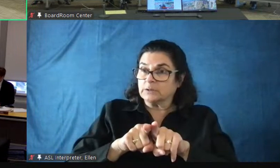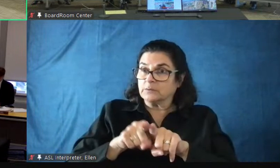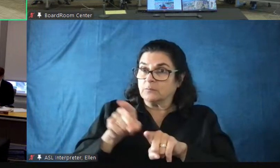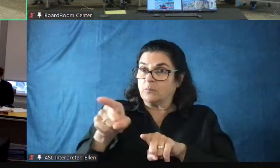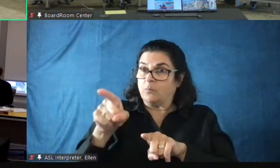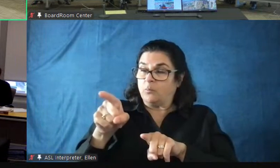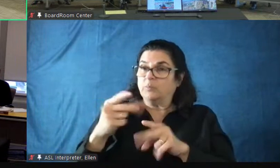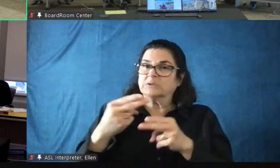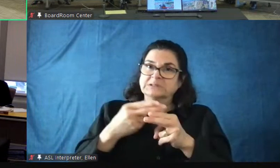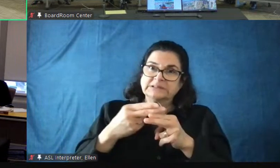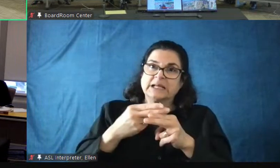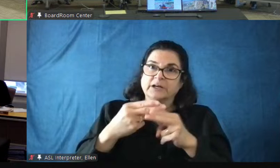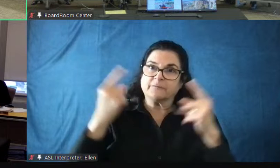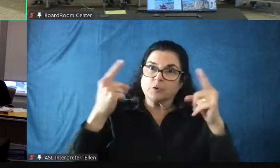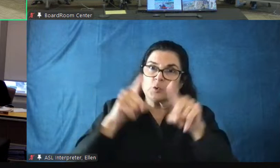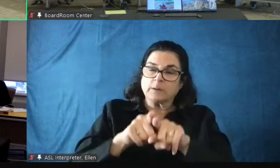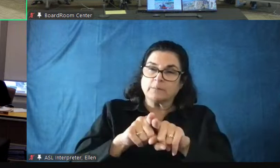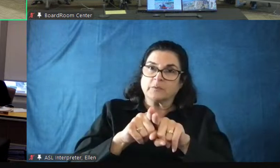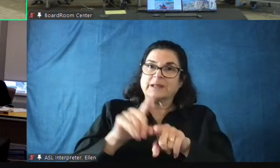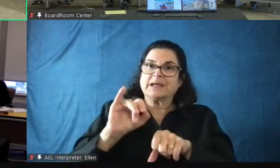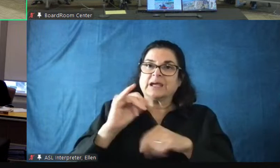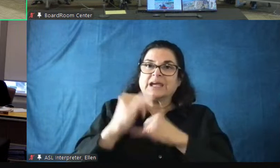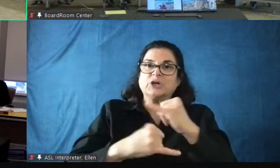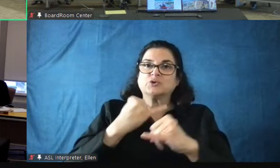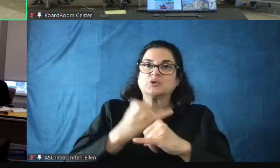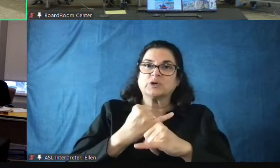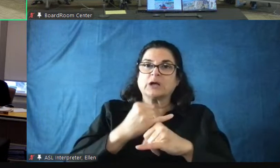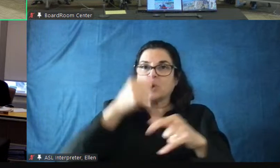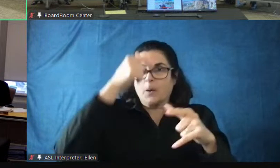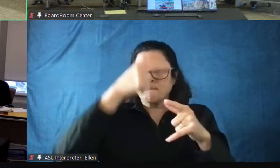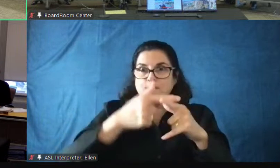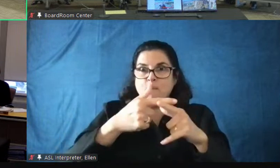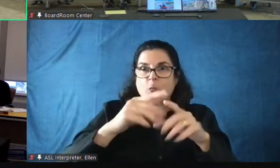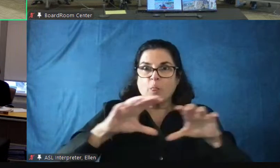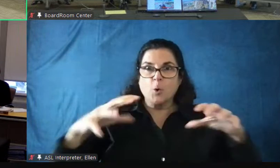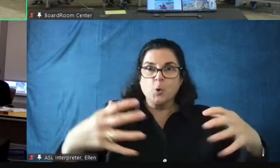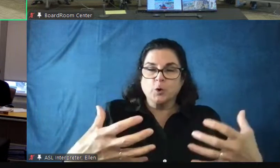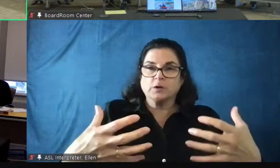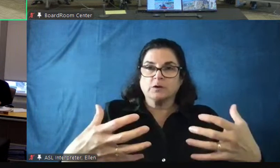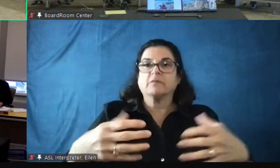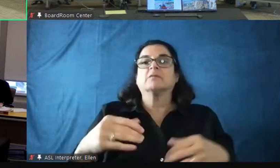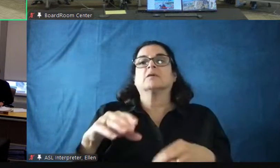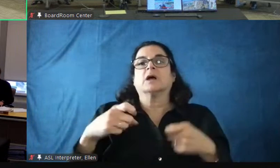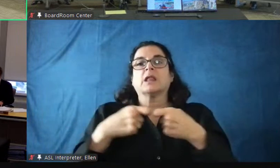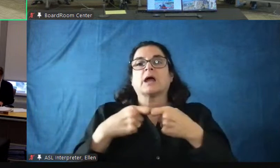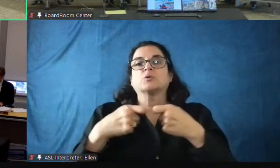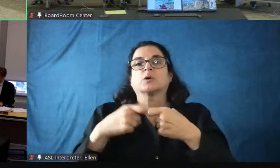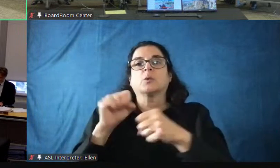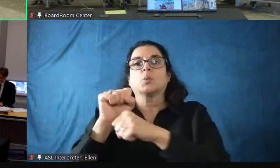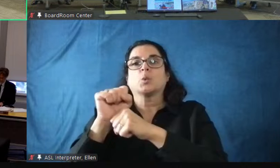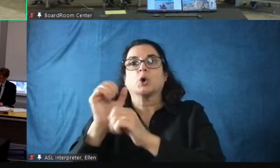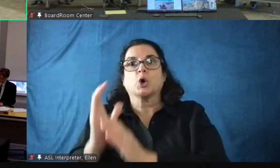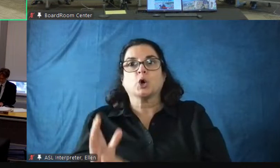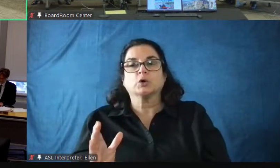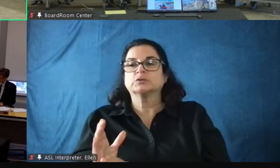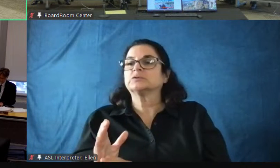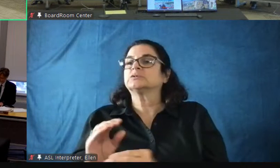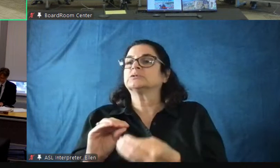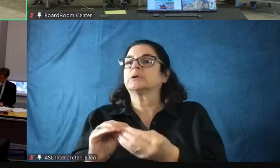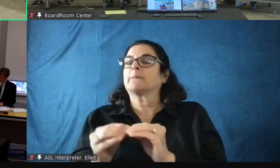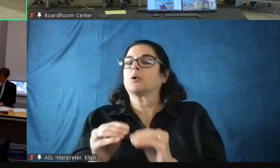tentative agreement with the International Brotherhood of Electrical Workers, Local 134, controllers? So